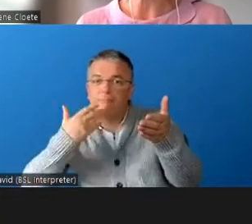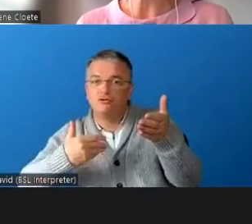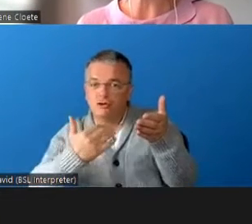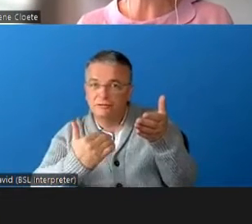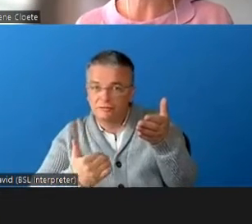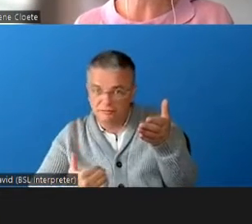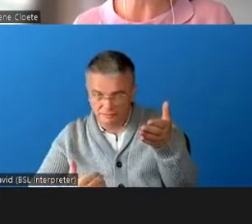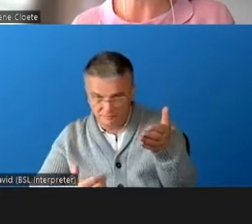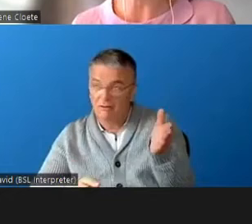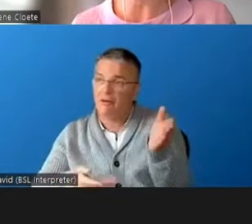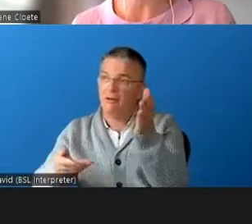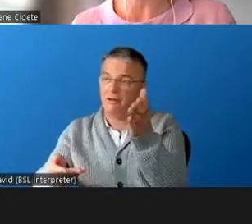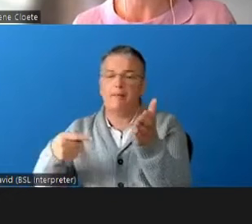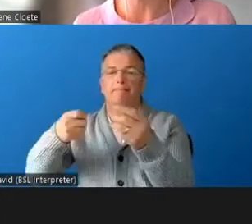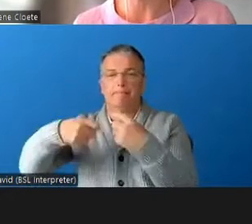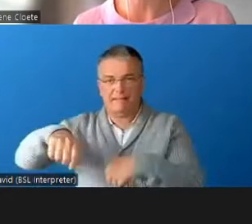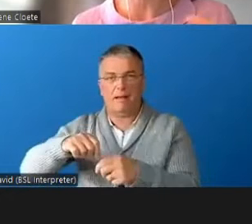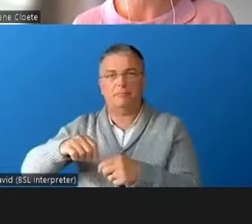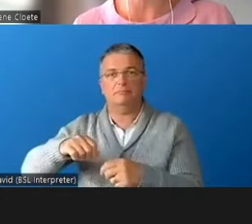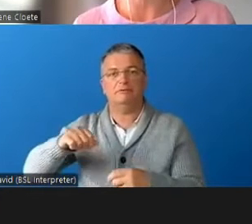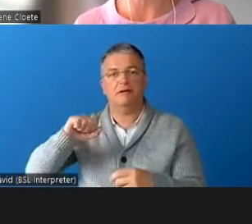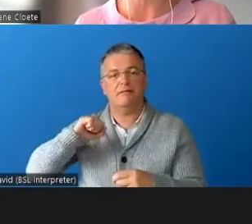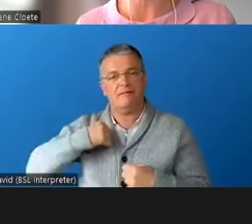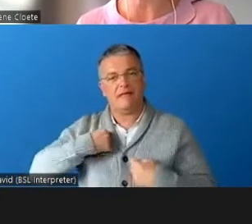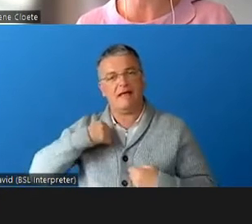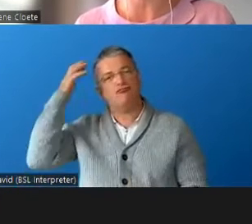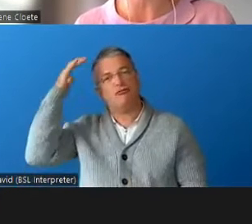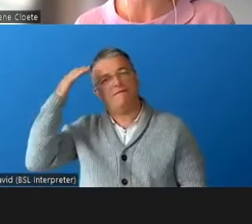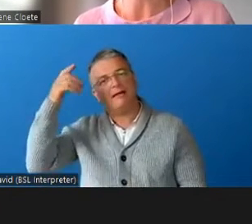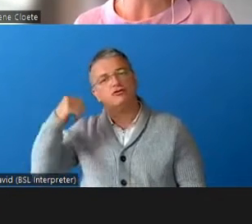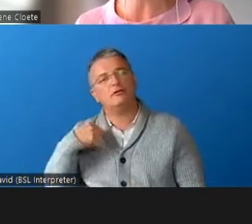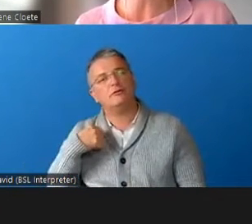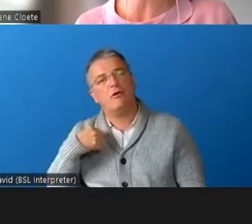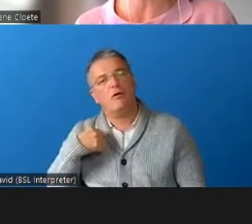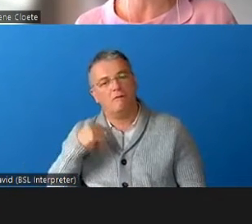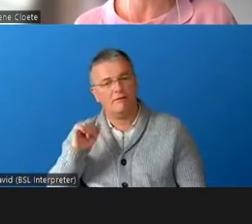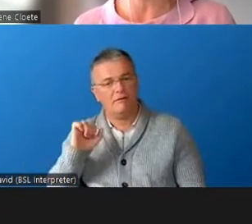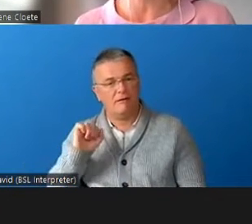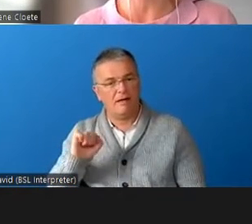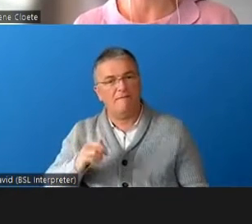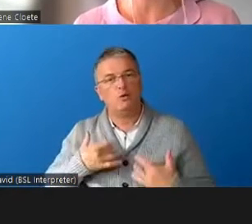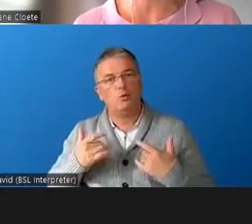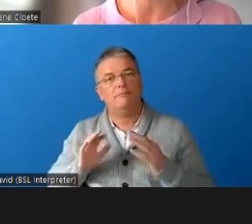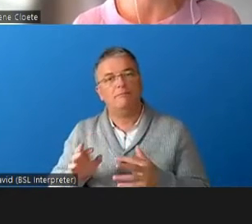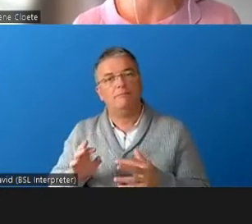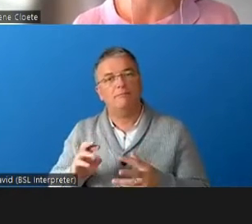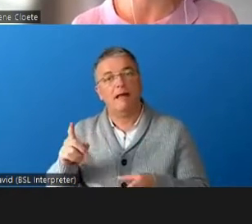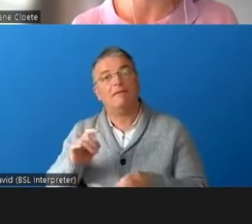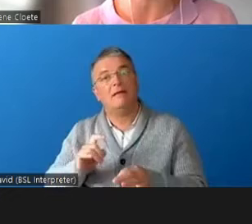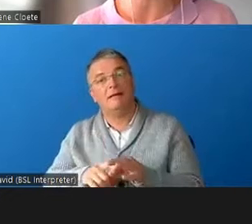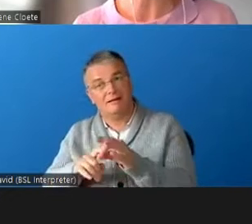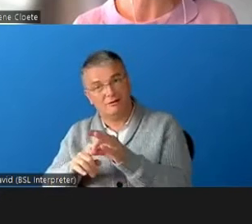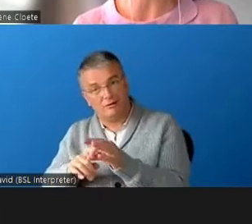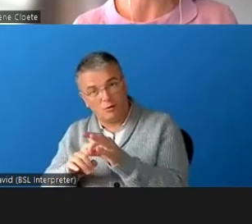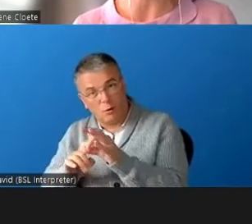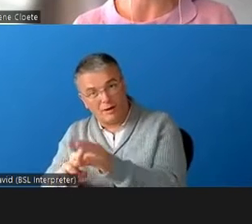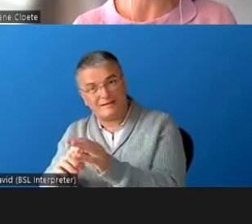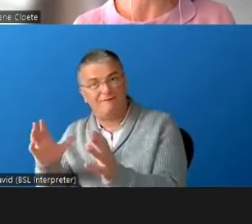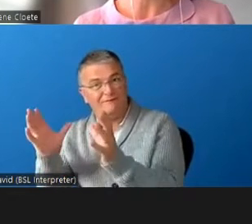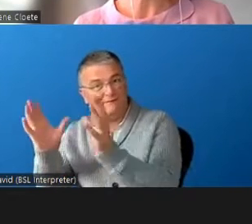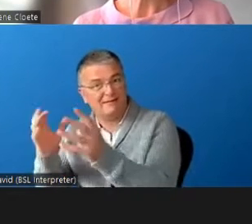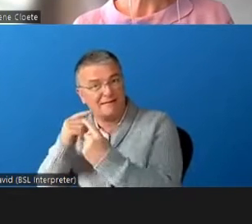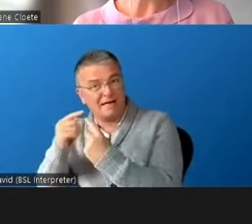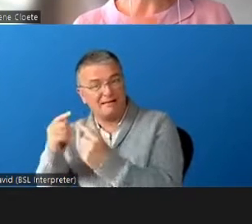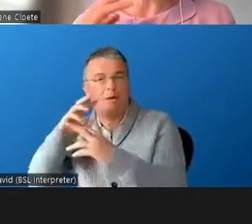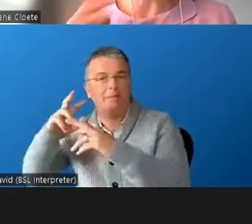photos, that then becomes the reflection of people's worldview and then the qualitative data that will eventually be